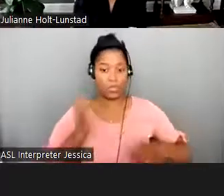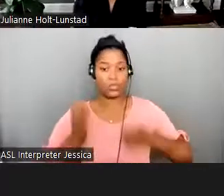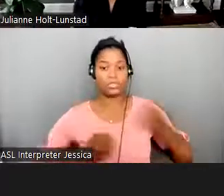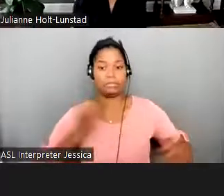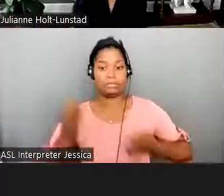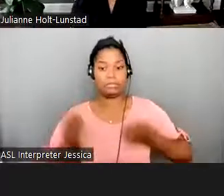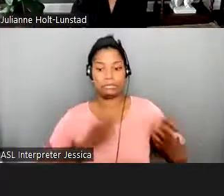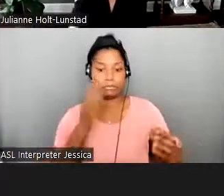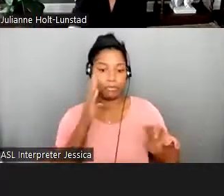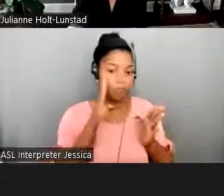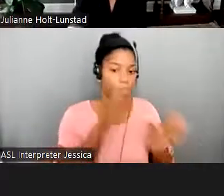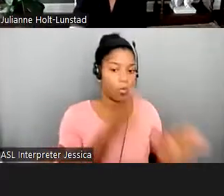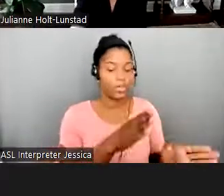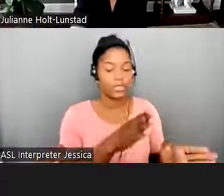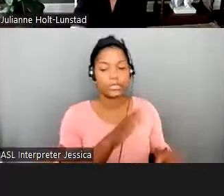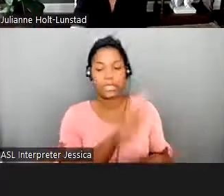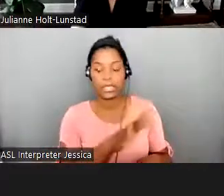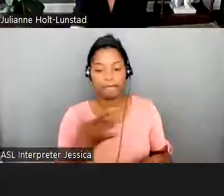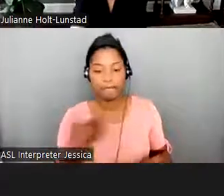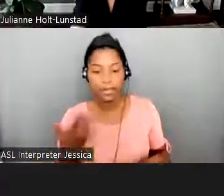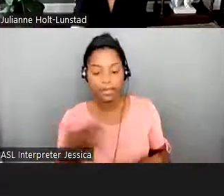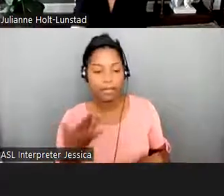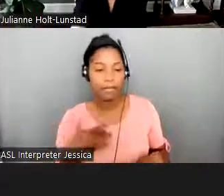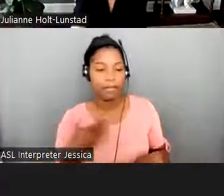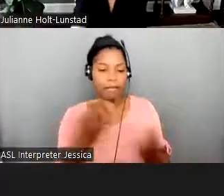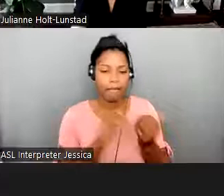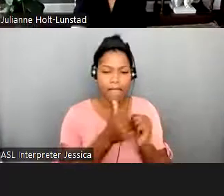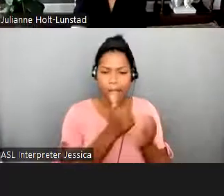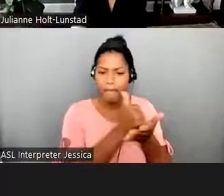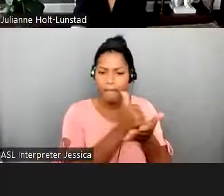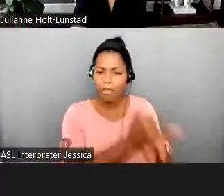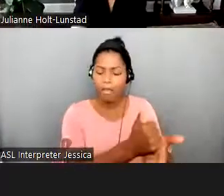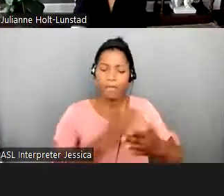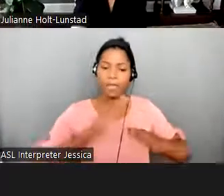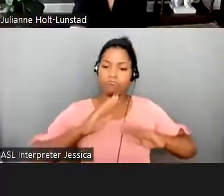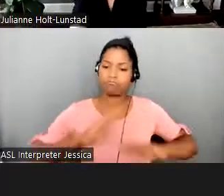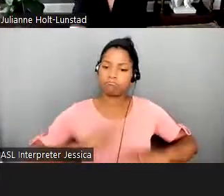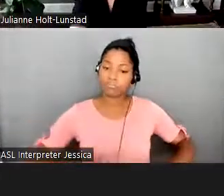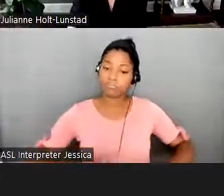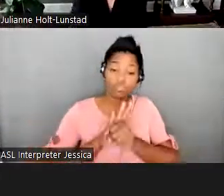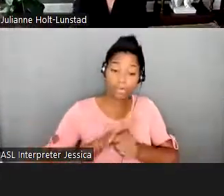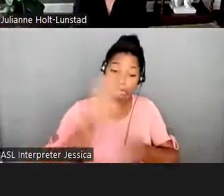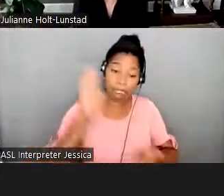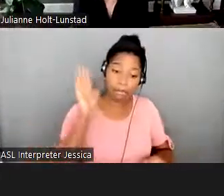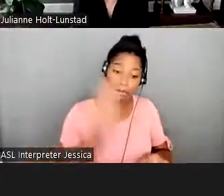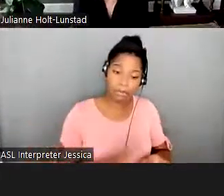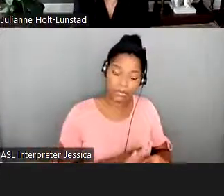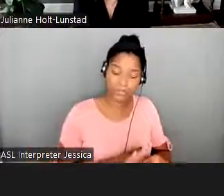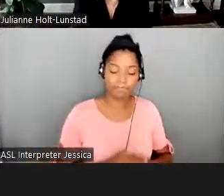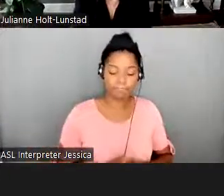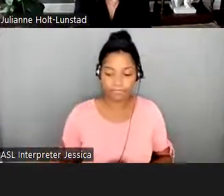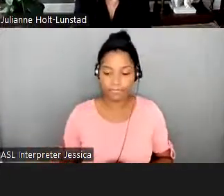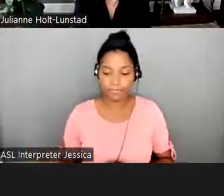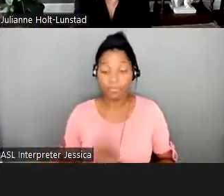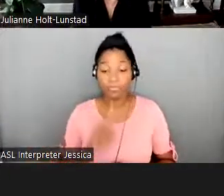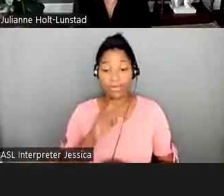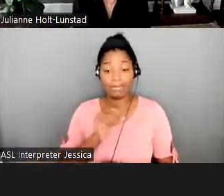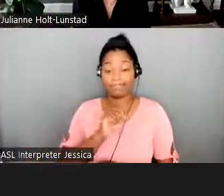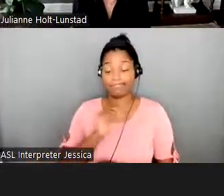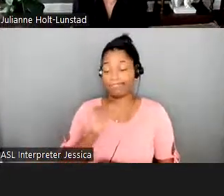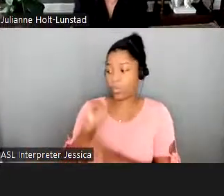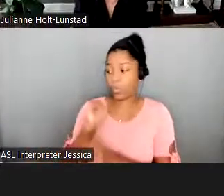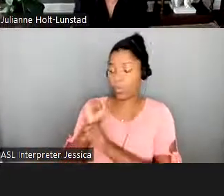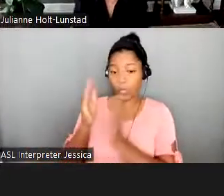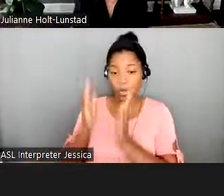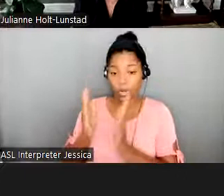supporting patients coping with distress. And so my colleagues and I conducted